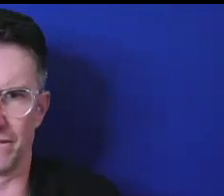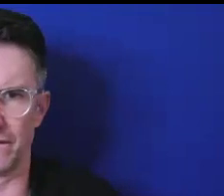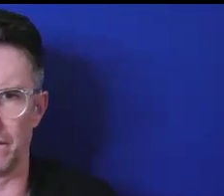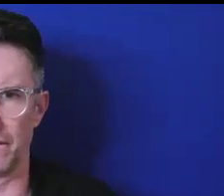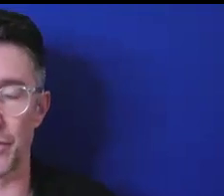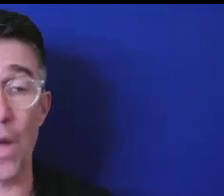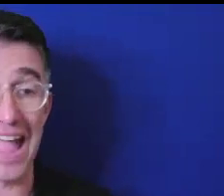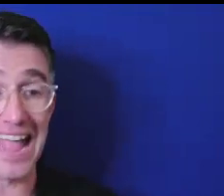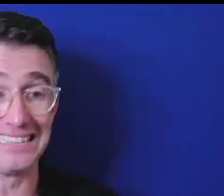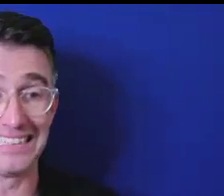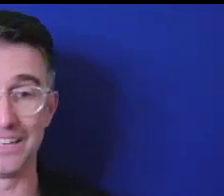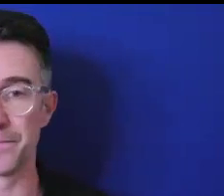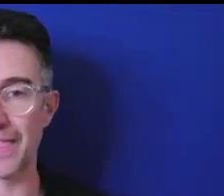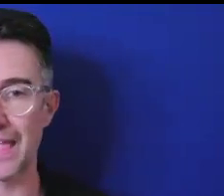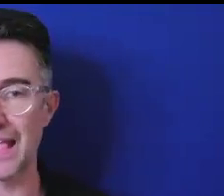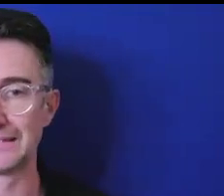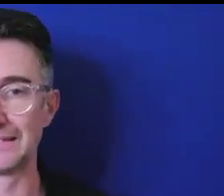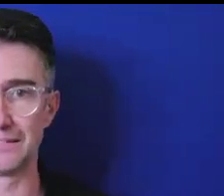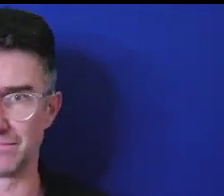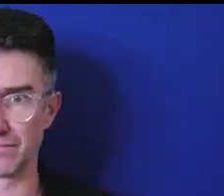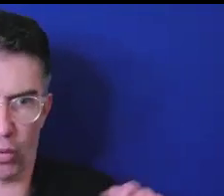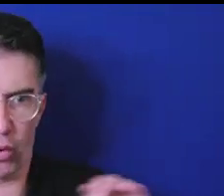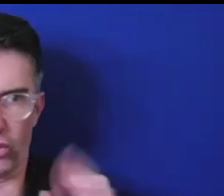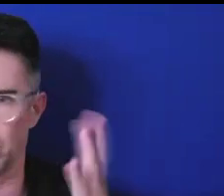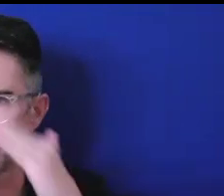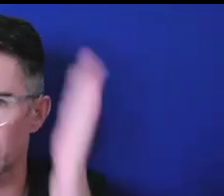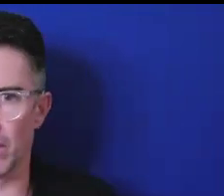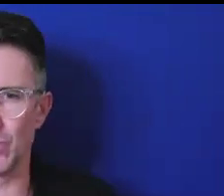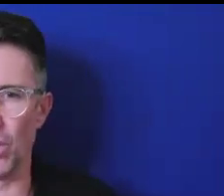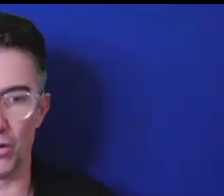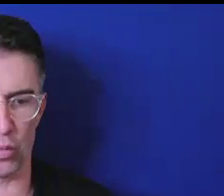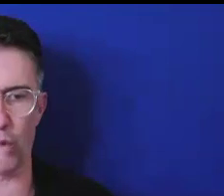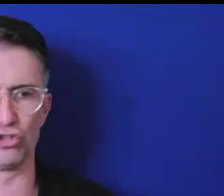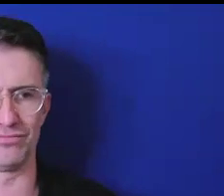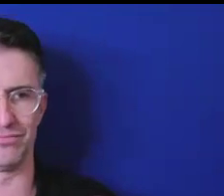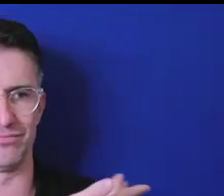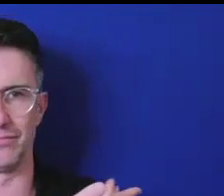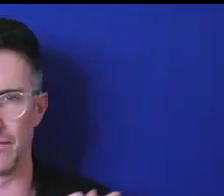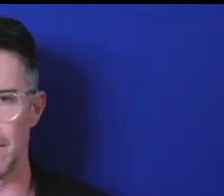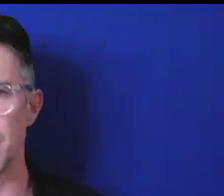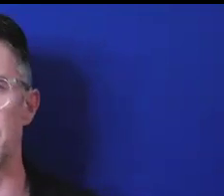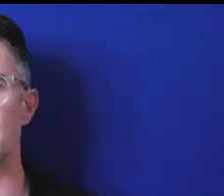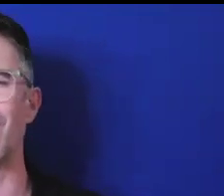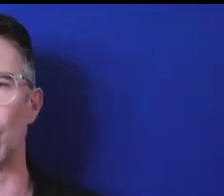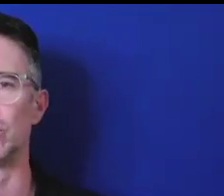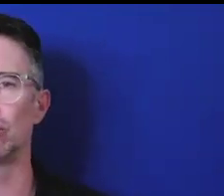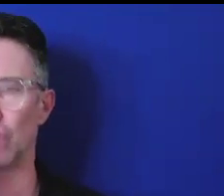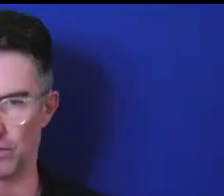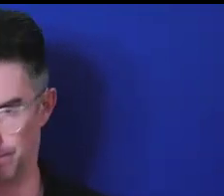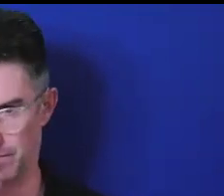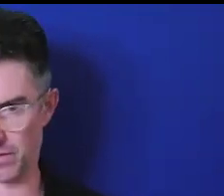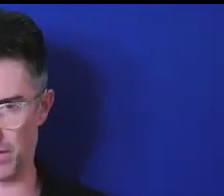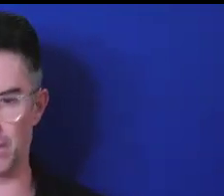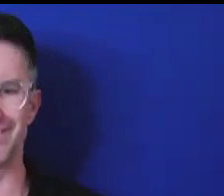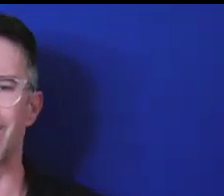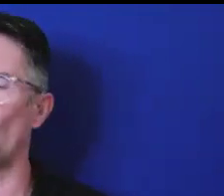we're using it as a starting point, not as an ideal mechanism, but a starting point to raise the awareness that we need to provide